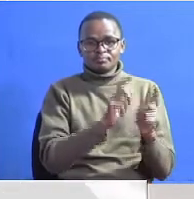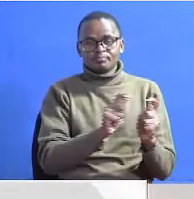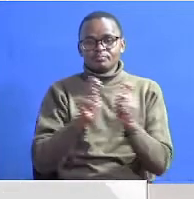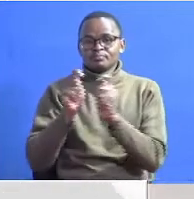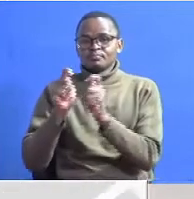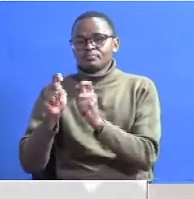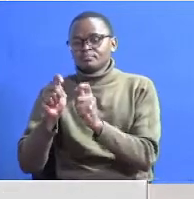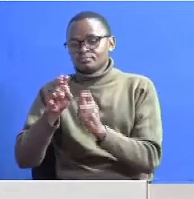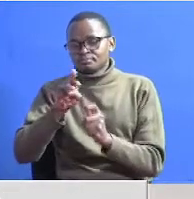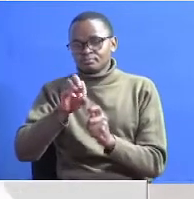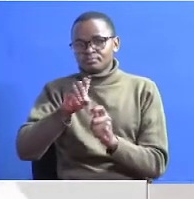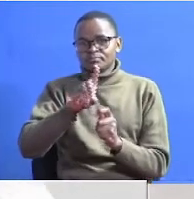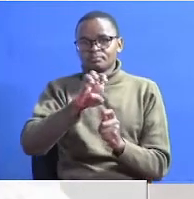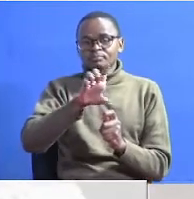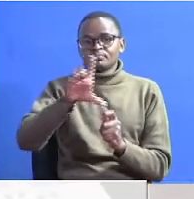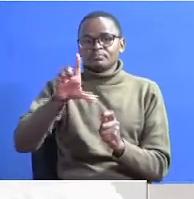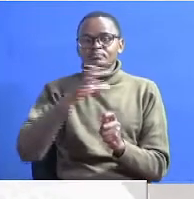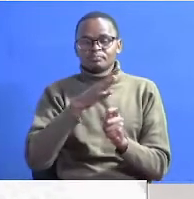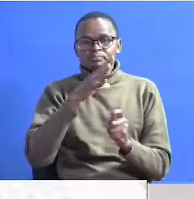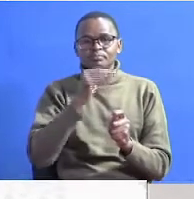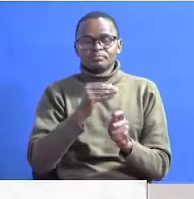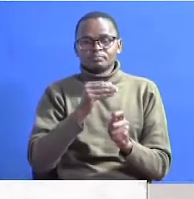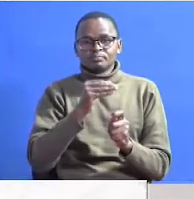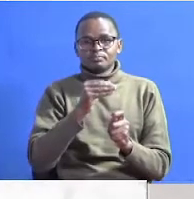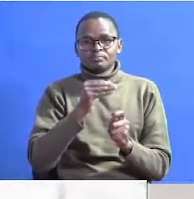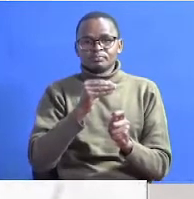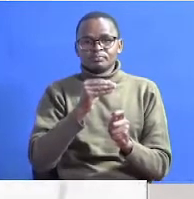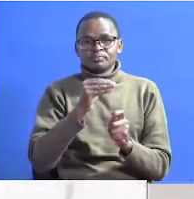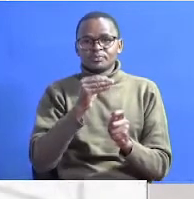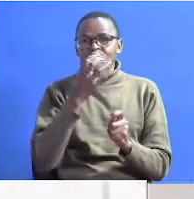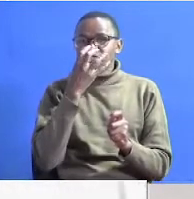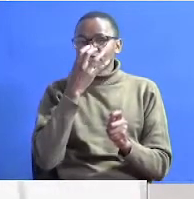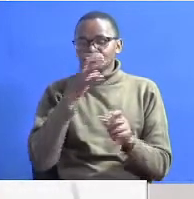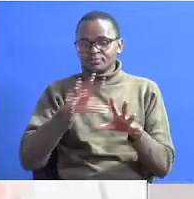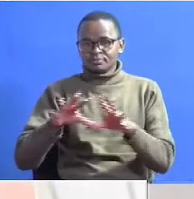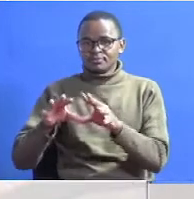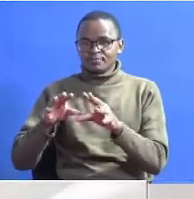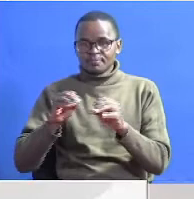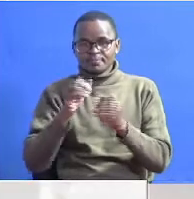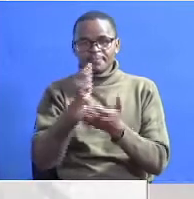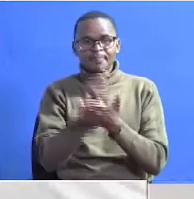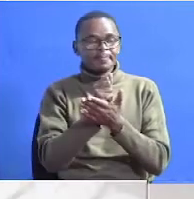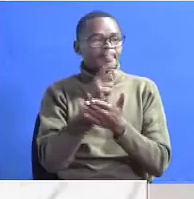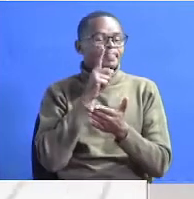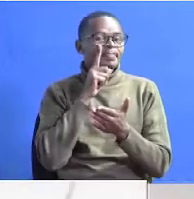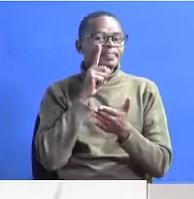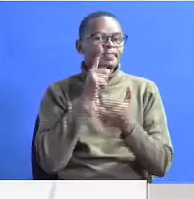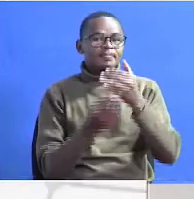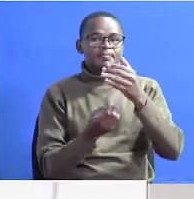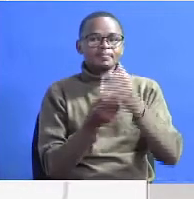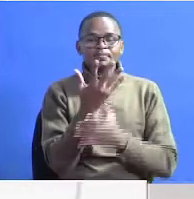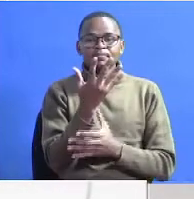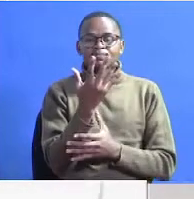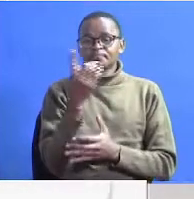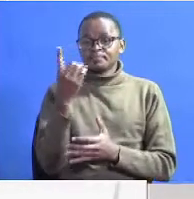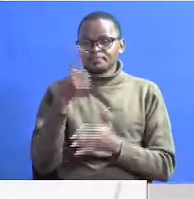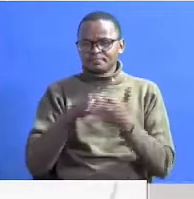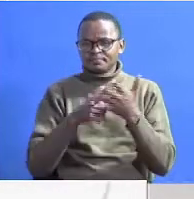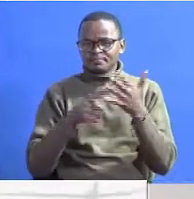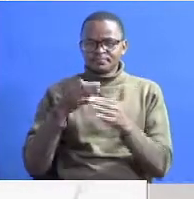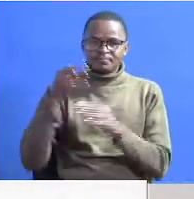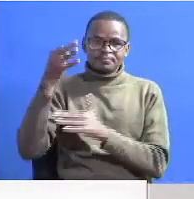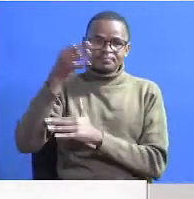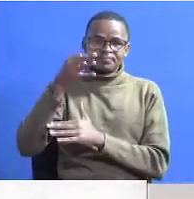transformation model, with Dr. William Ruto and Rigathi Gachagua officially taking office tomorrow at the inauguration. So what